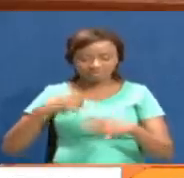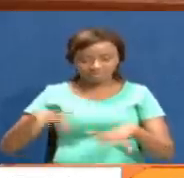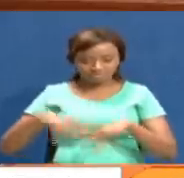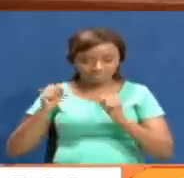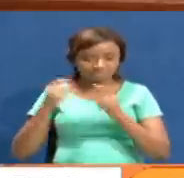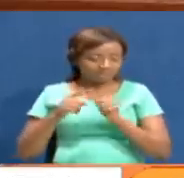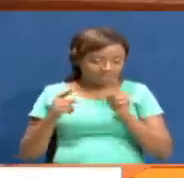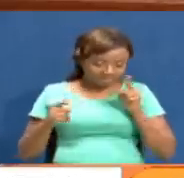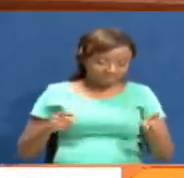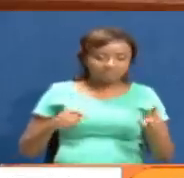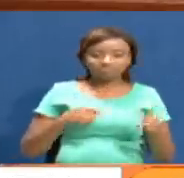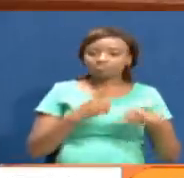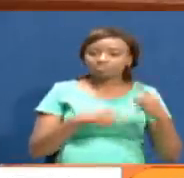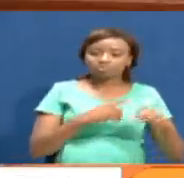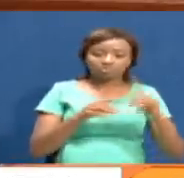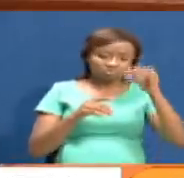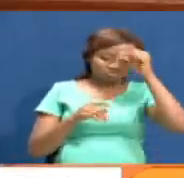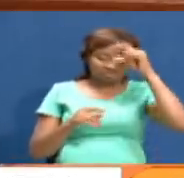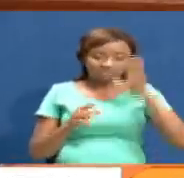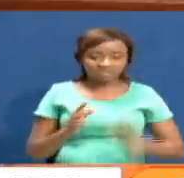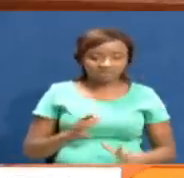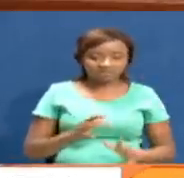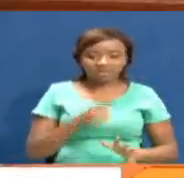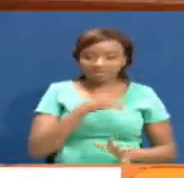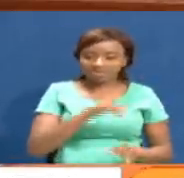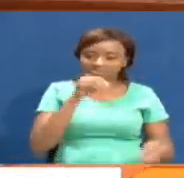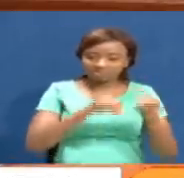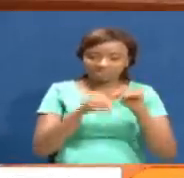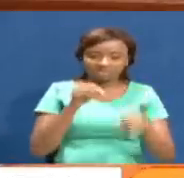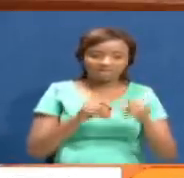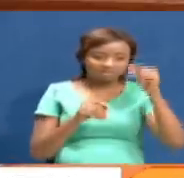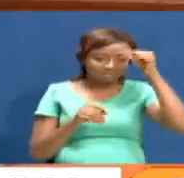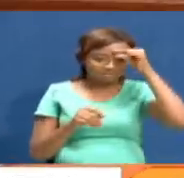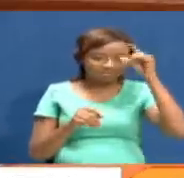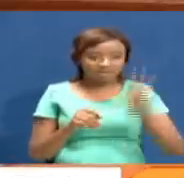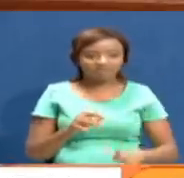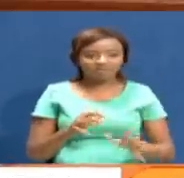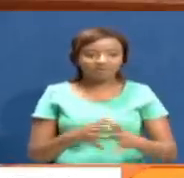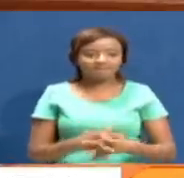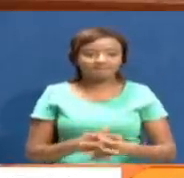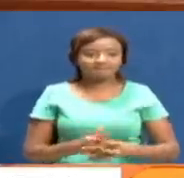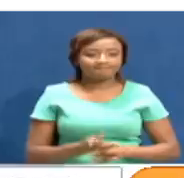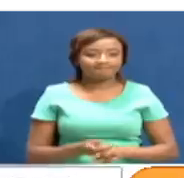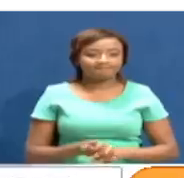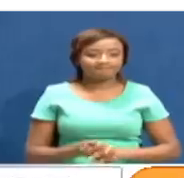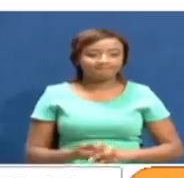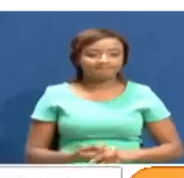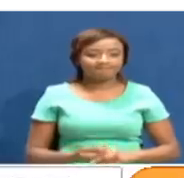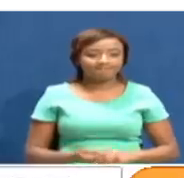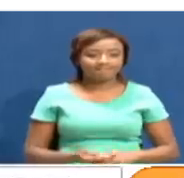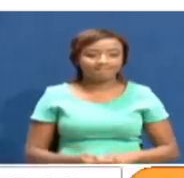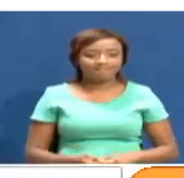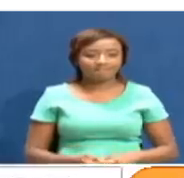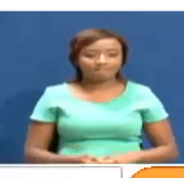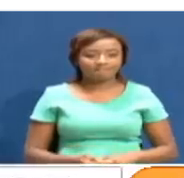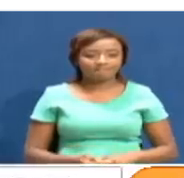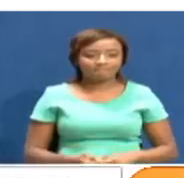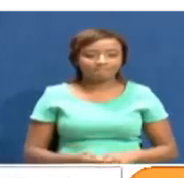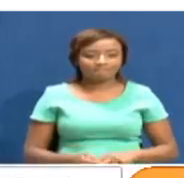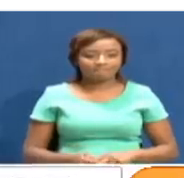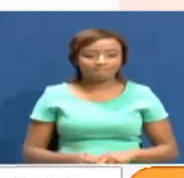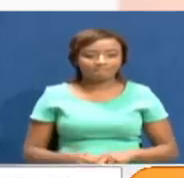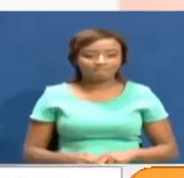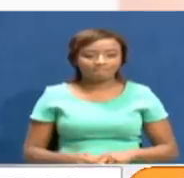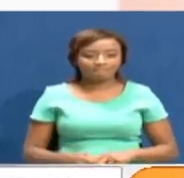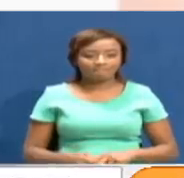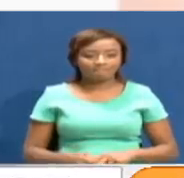governor. With all due respect, he is the elected governor. This is the last one? Oh, it's a tweet. Okay, back to tweet. Last one. Kindly ask